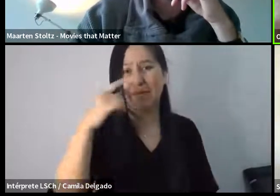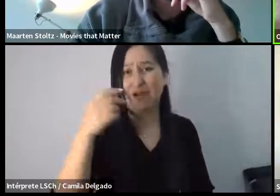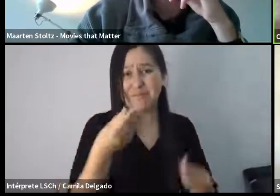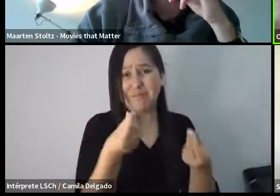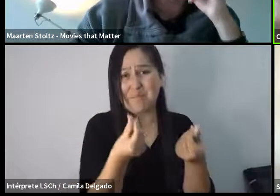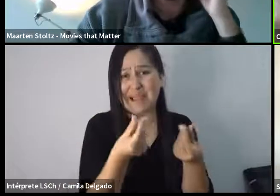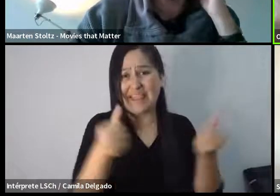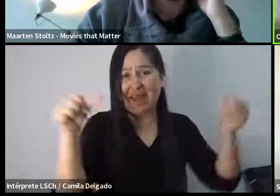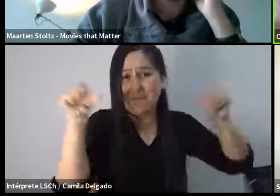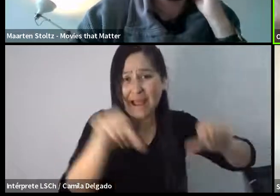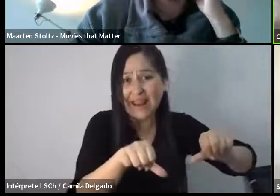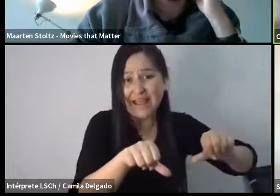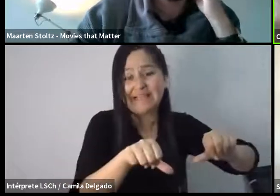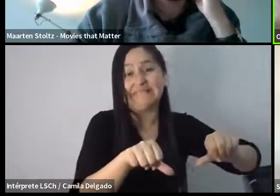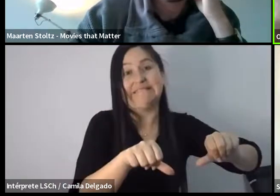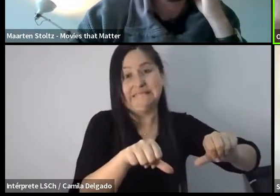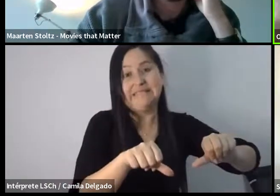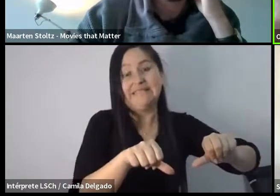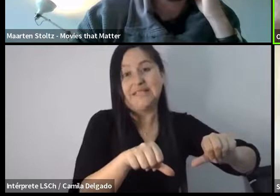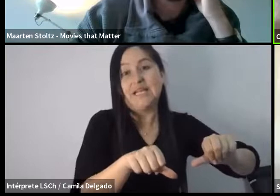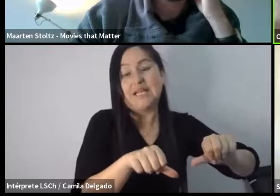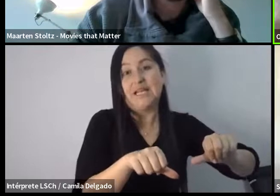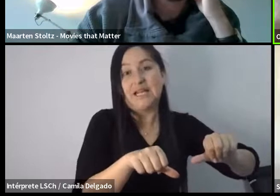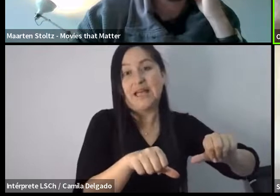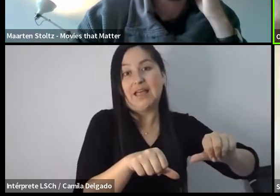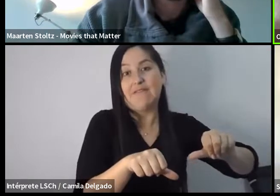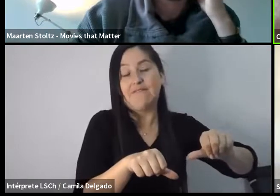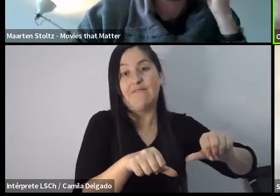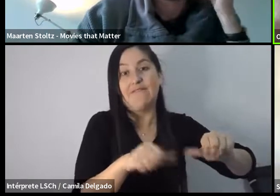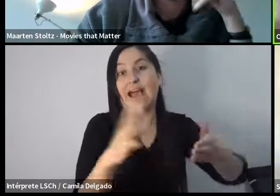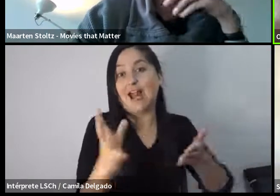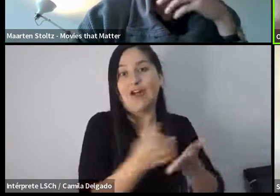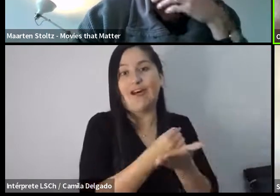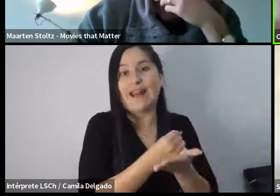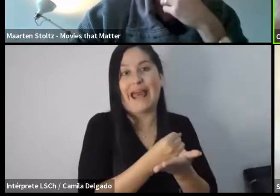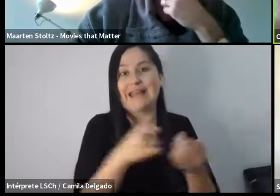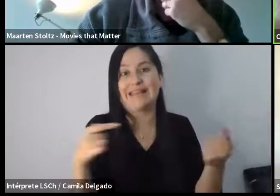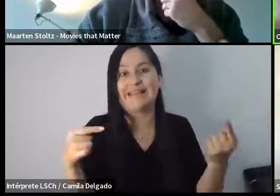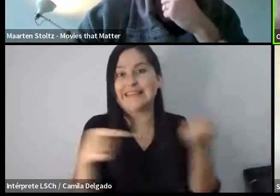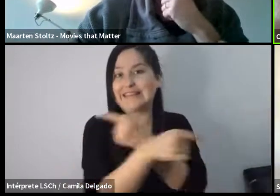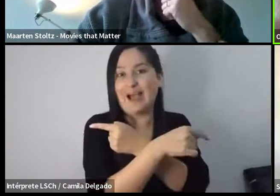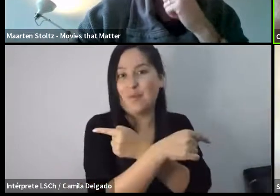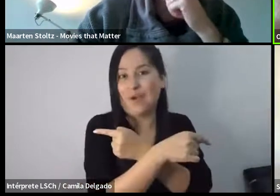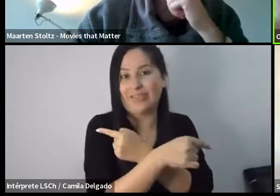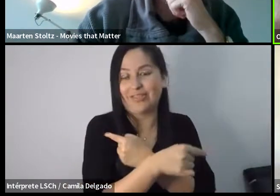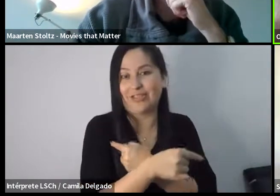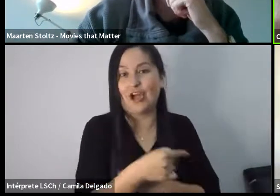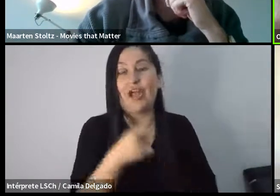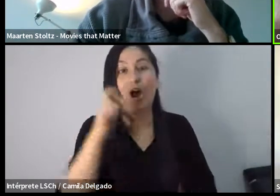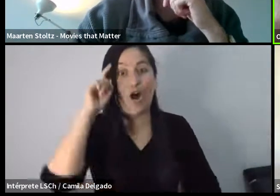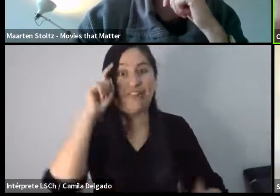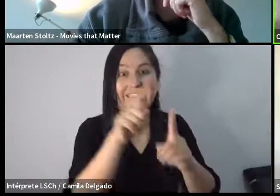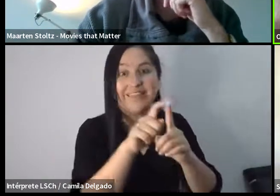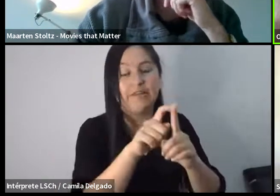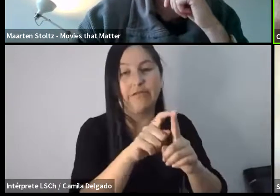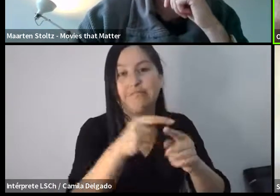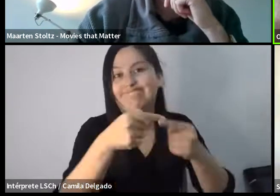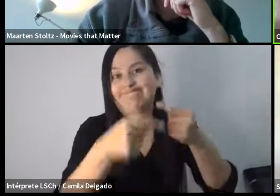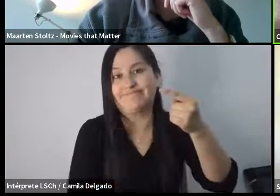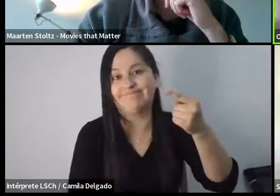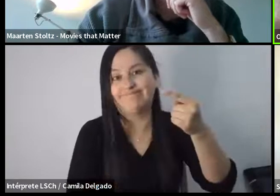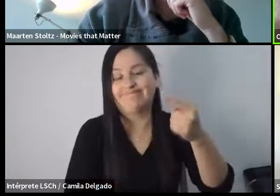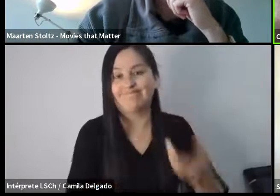opposite way that you want them to react. They get, you know, apathetic a little bit, and they don't want to actually be on the